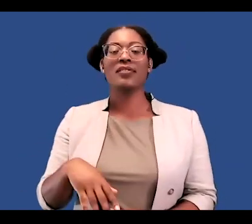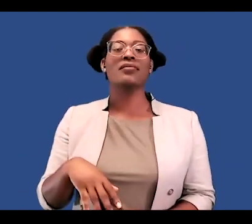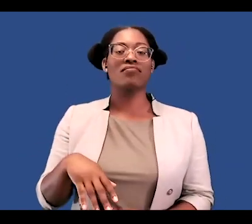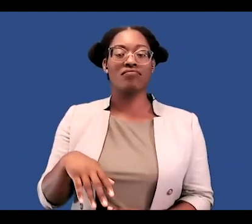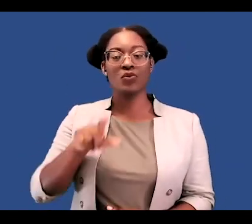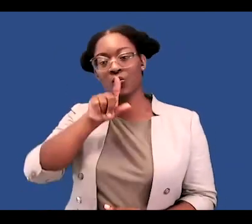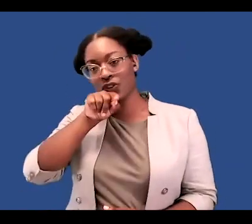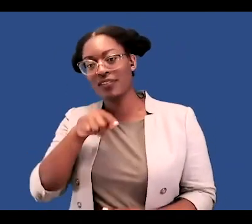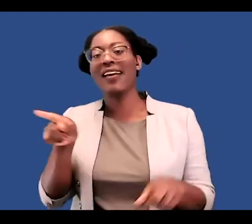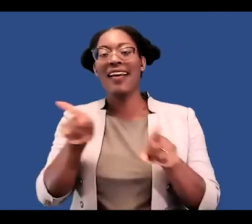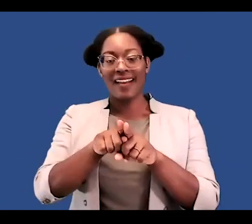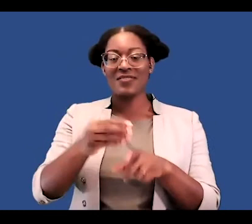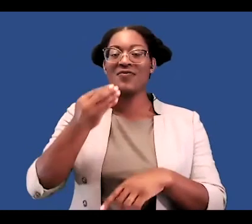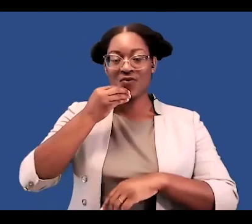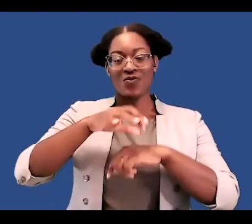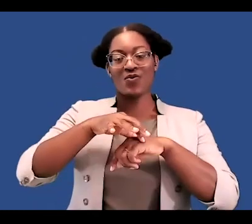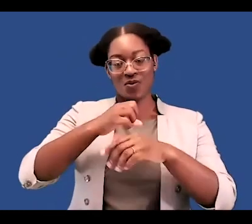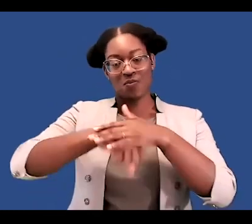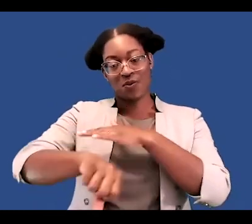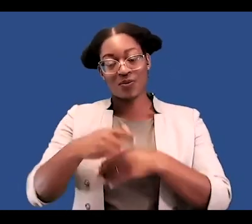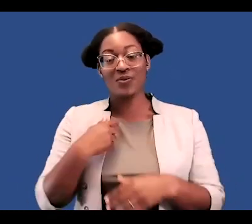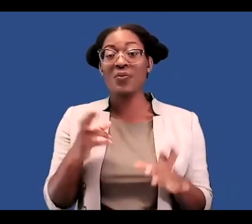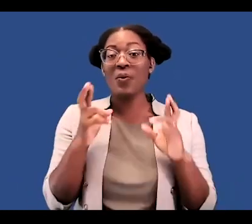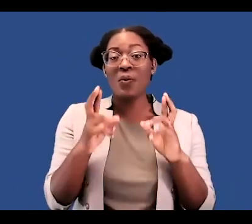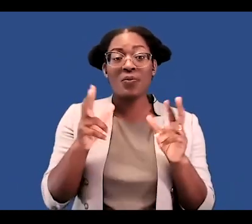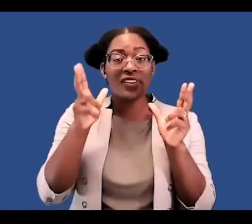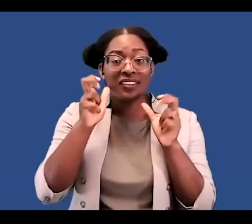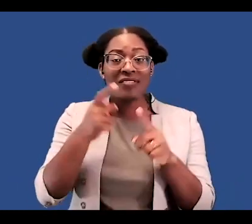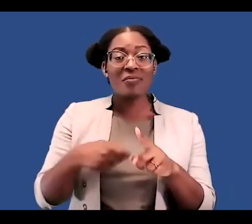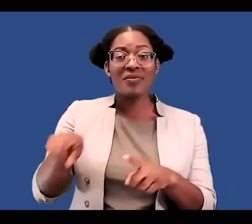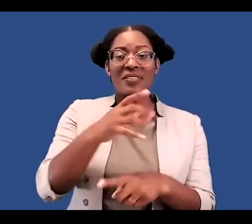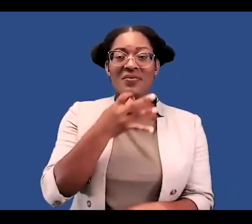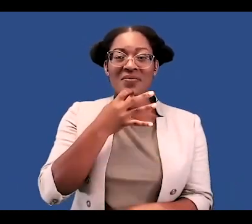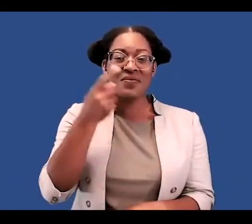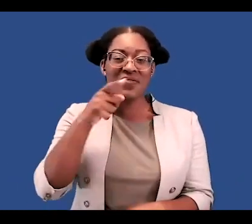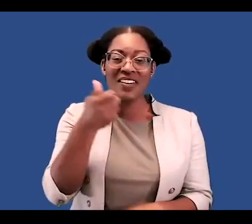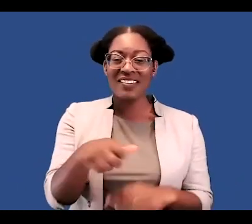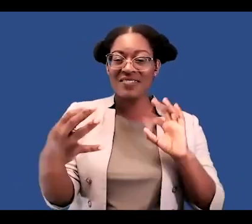that you all enjoy your tea blend, and I hope to hear from some of you all soon on any feedback. Peace.